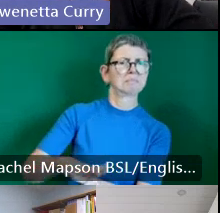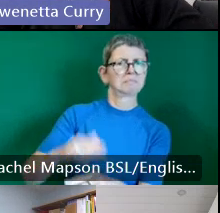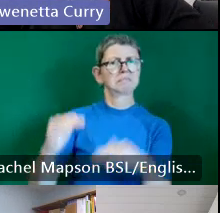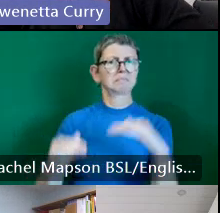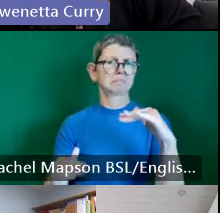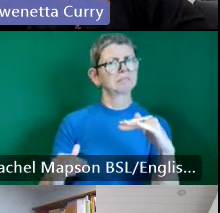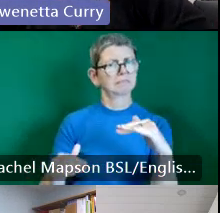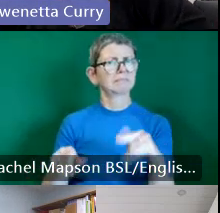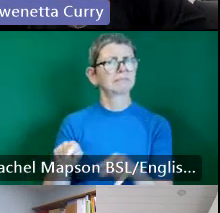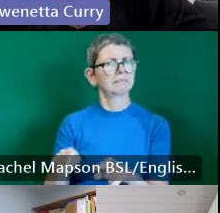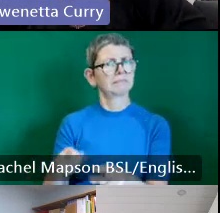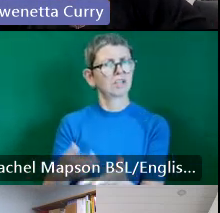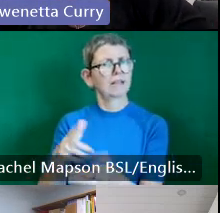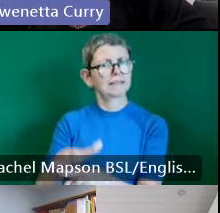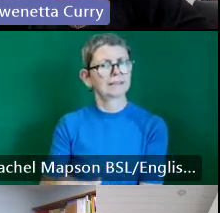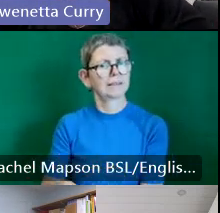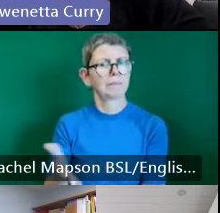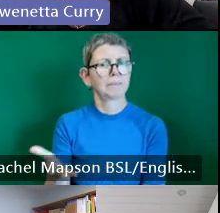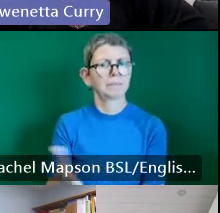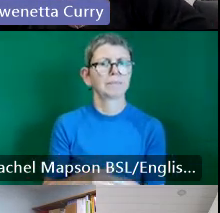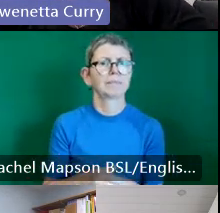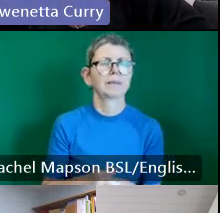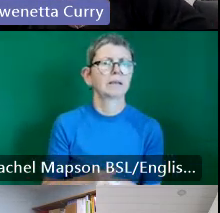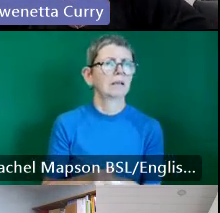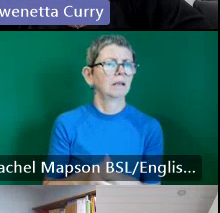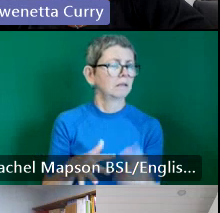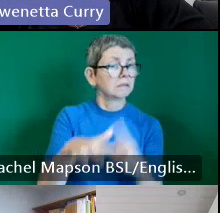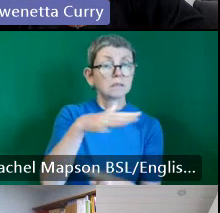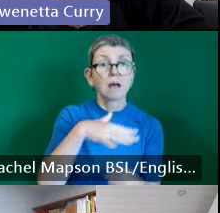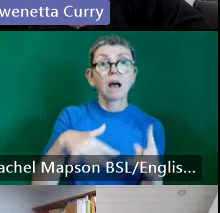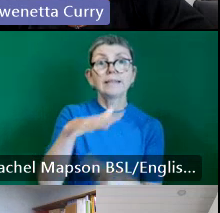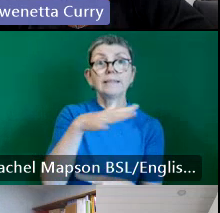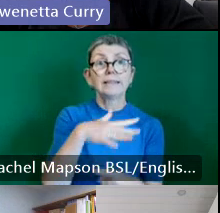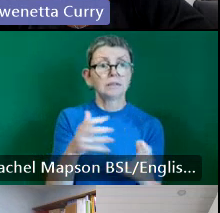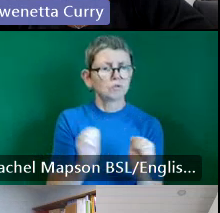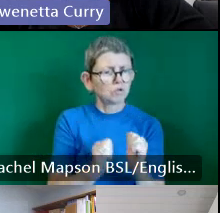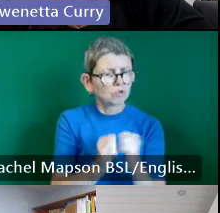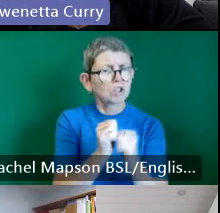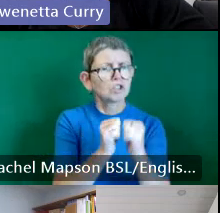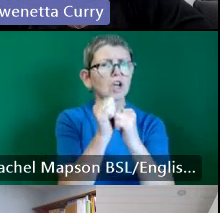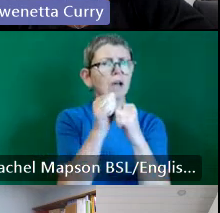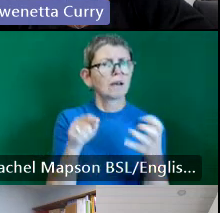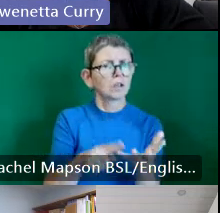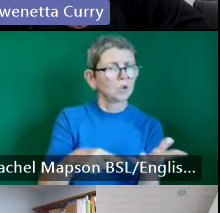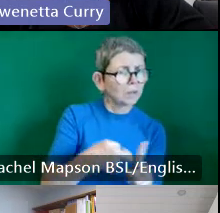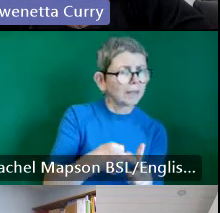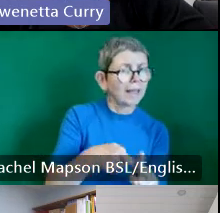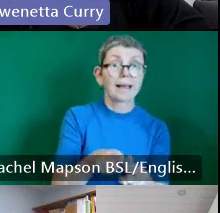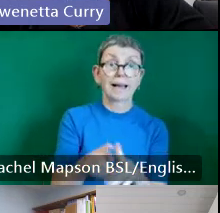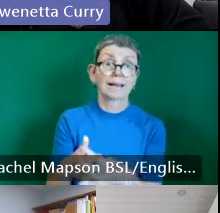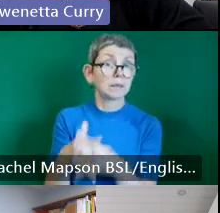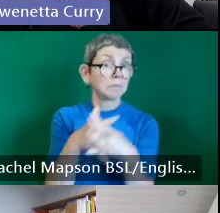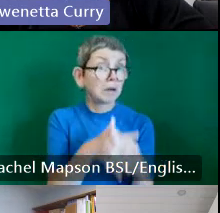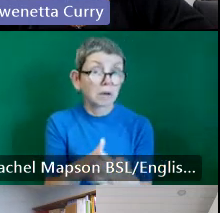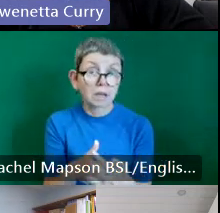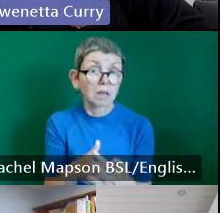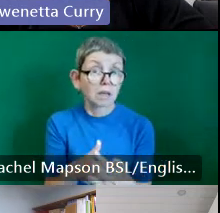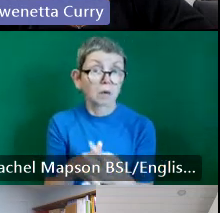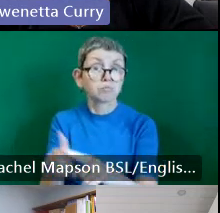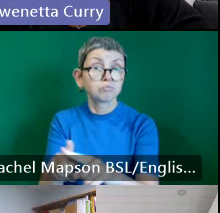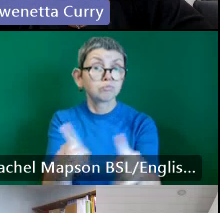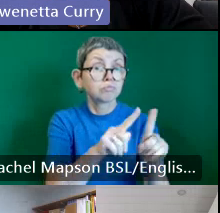society. And the way society has been structured, inevitably, in the UK, as well as across the US and other places,